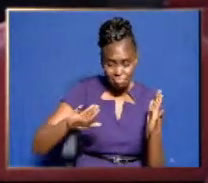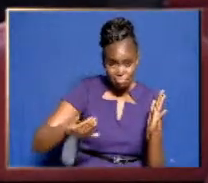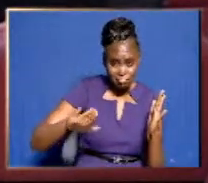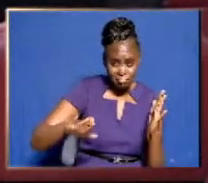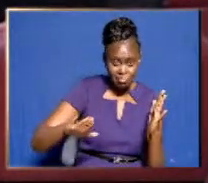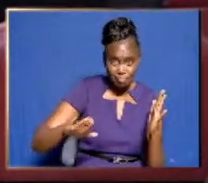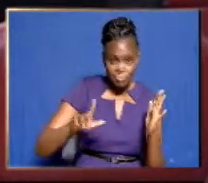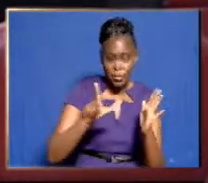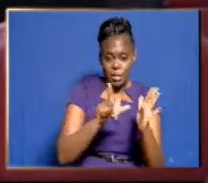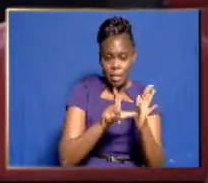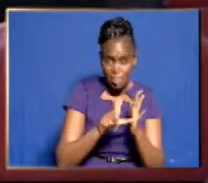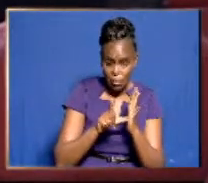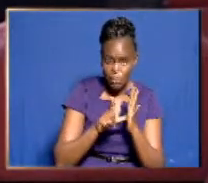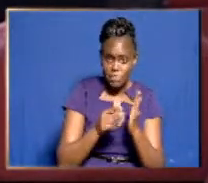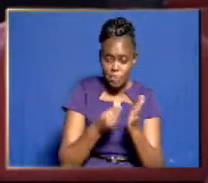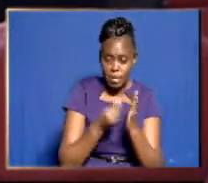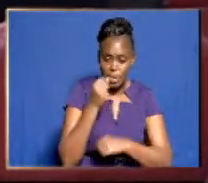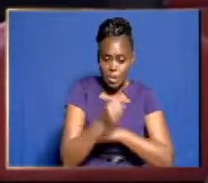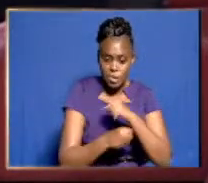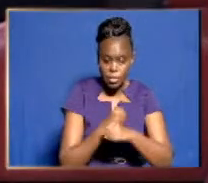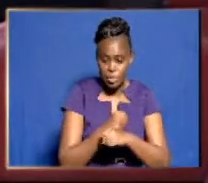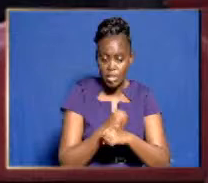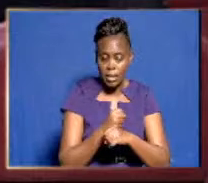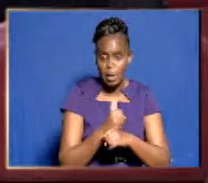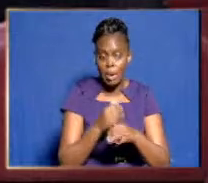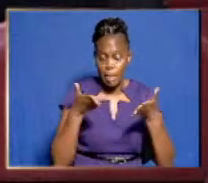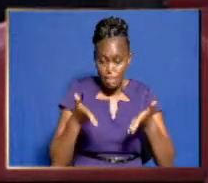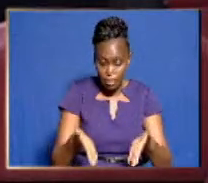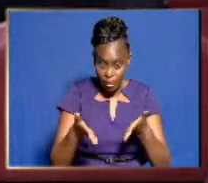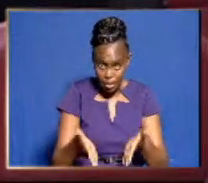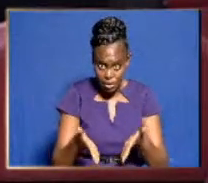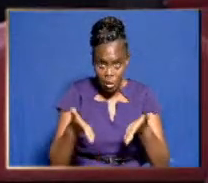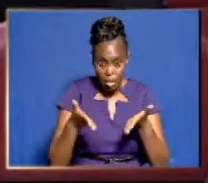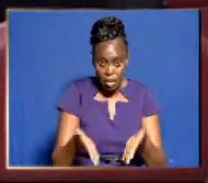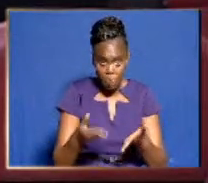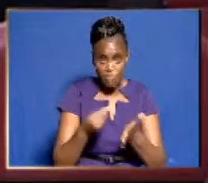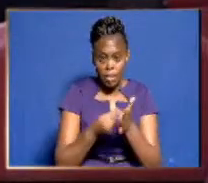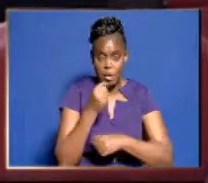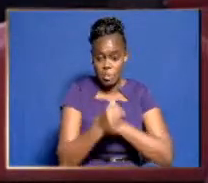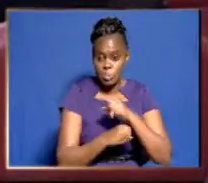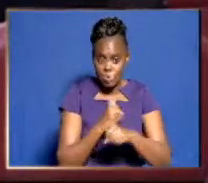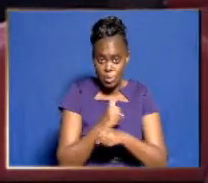in this financial year of almost